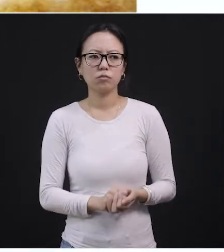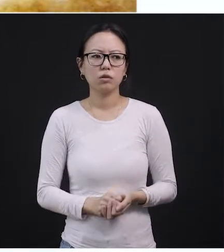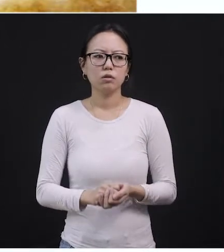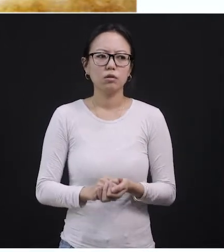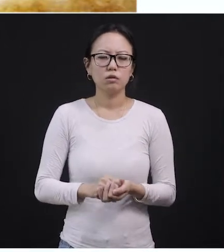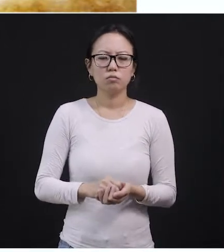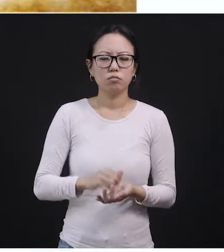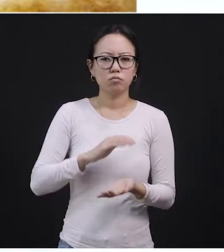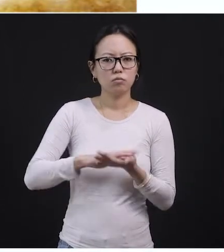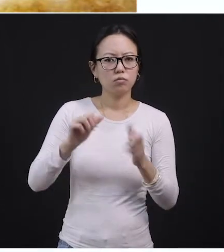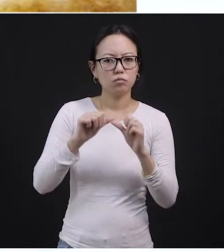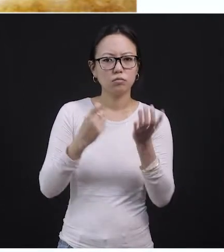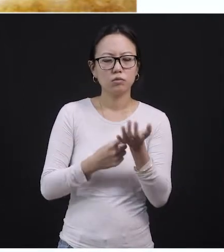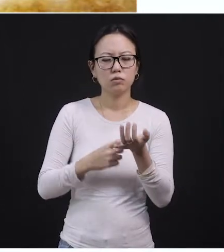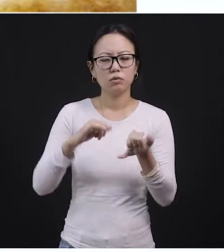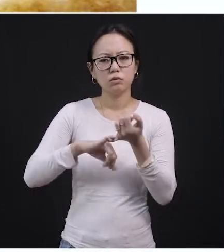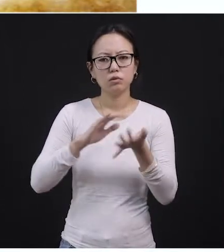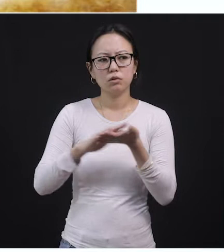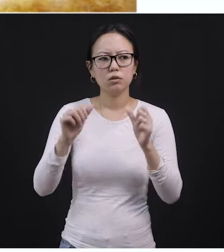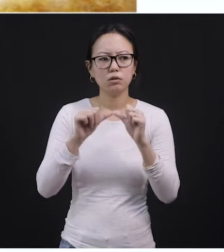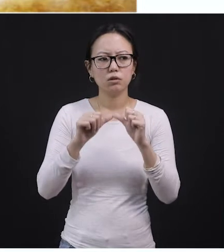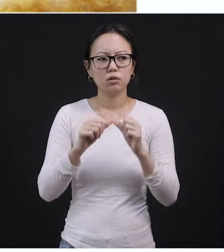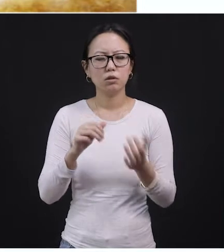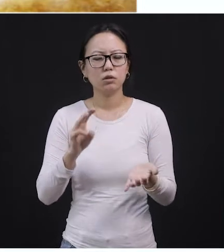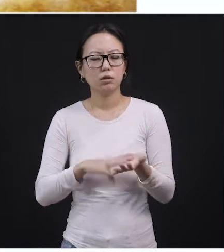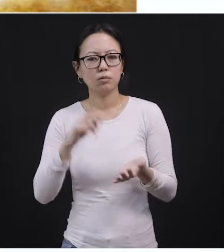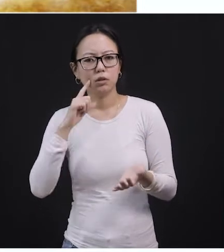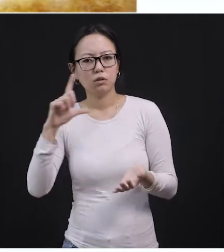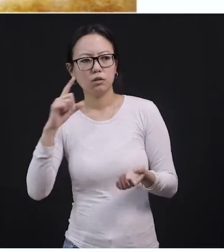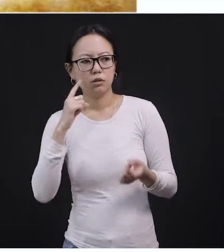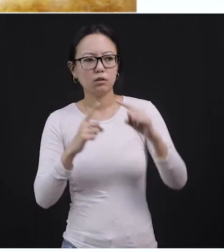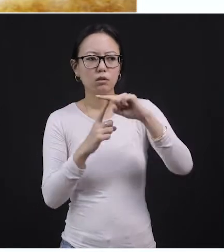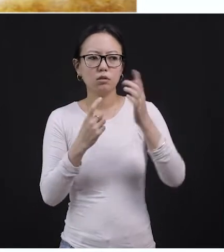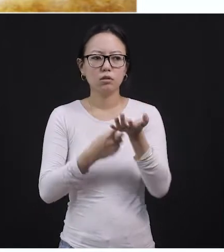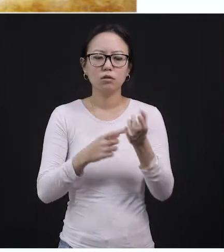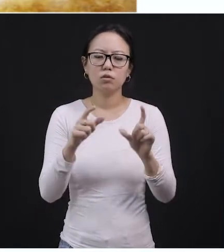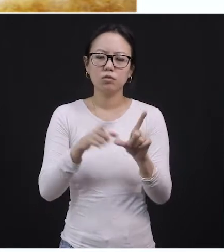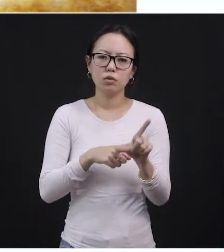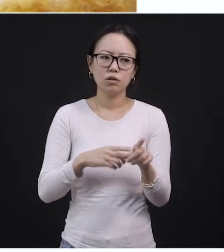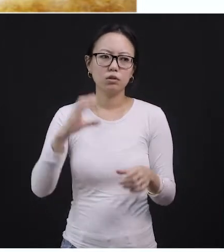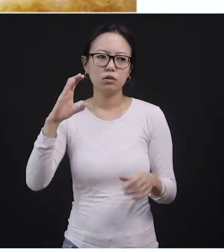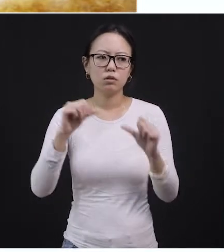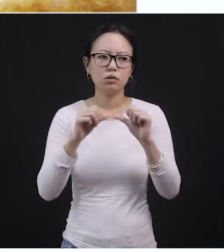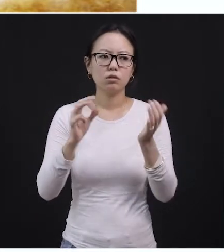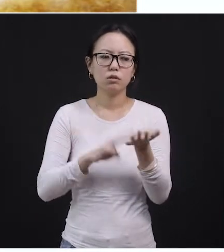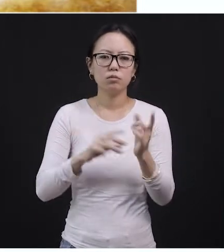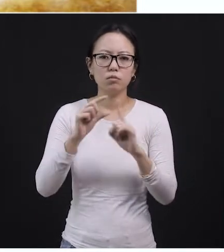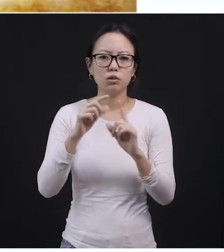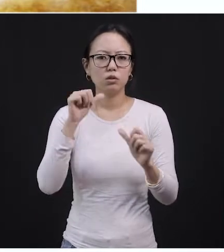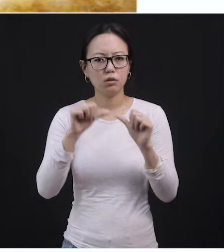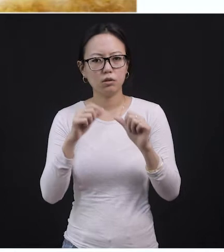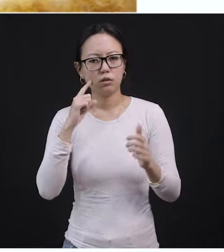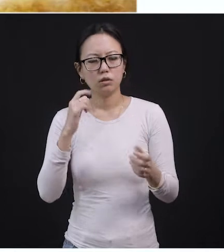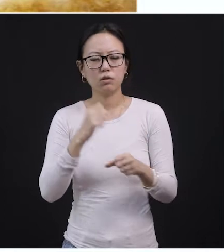campaign. So he had to face ancestral enemies. When Harsha became a king, he had to face